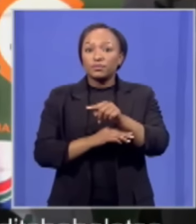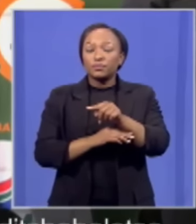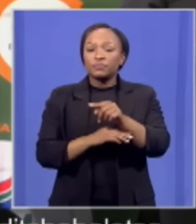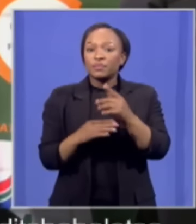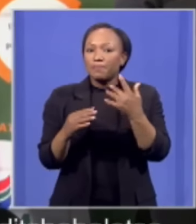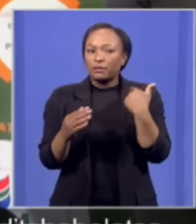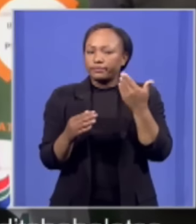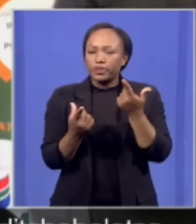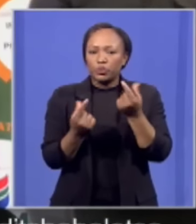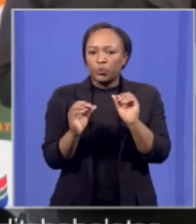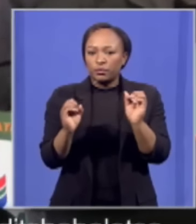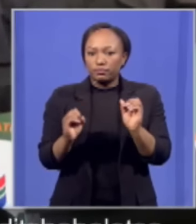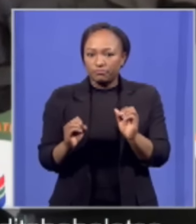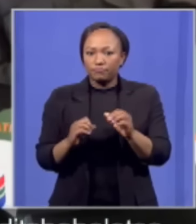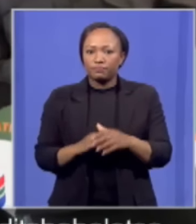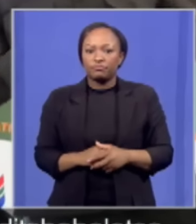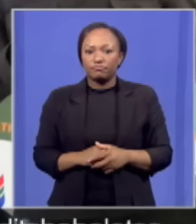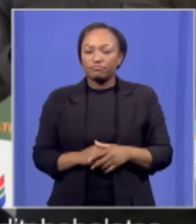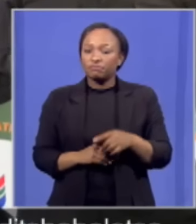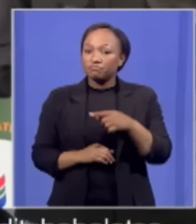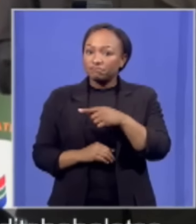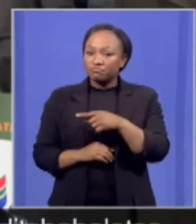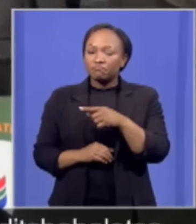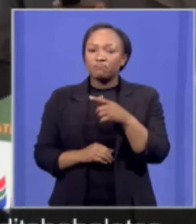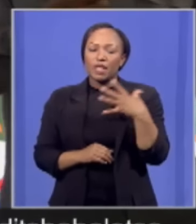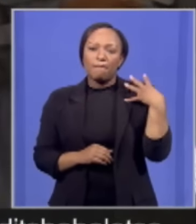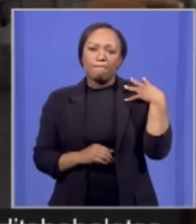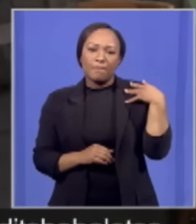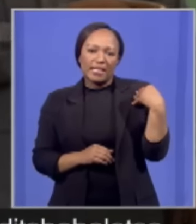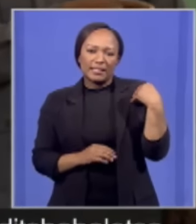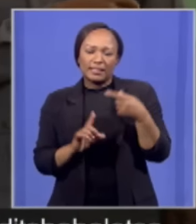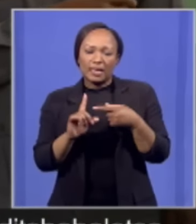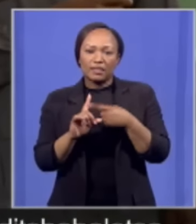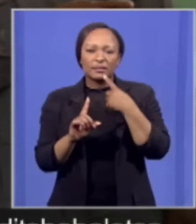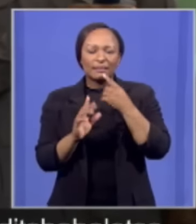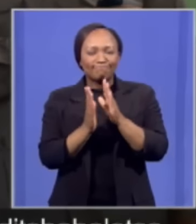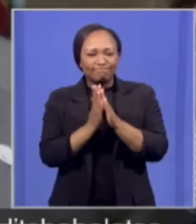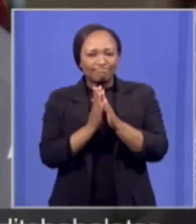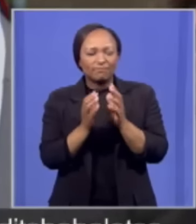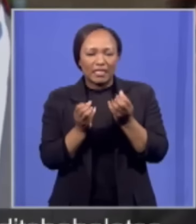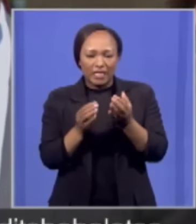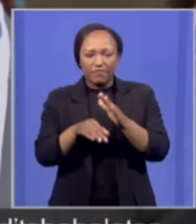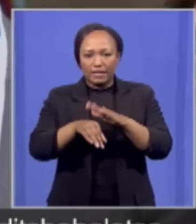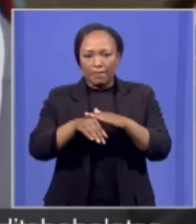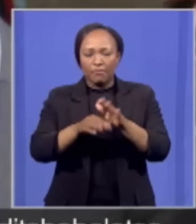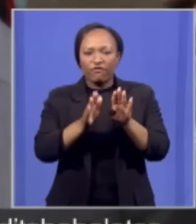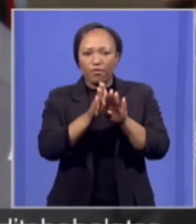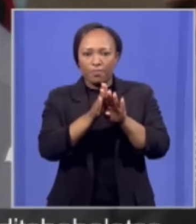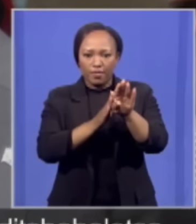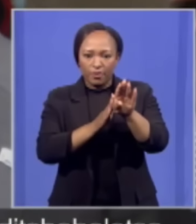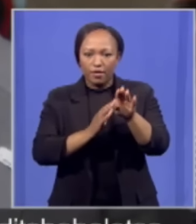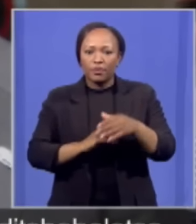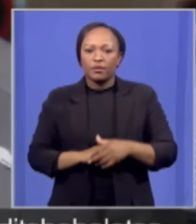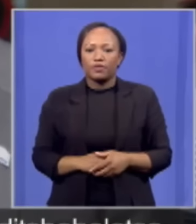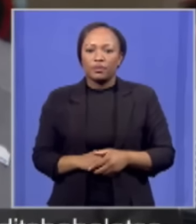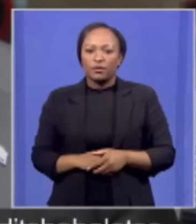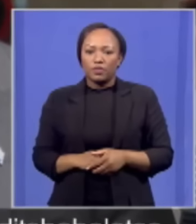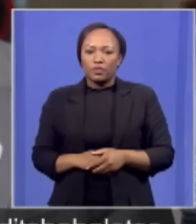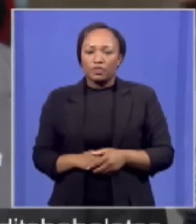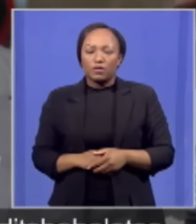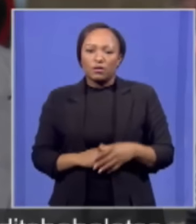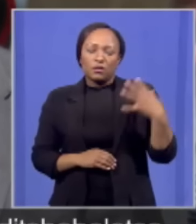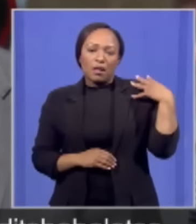Hlabisa o ikuetse go baagi go neela botsamaisi tšhono ya go tokafatsa seemo sa ditirelo. Minister of COGTA